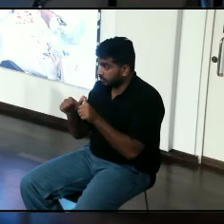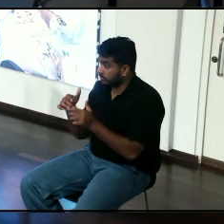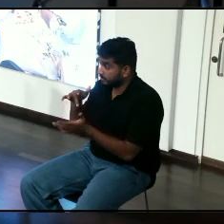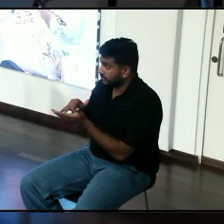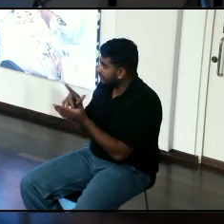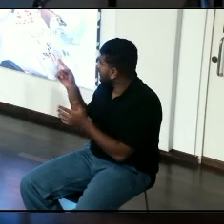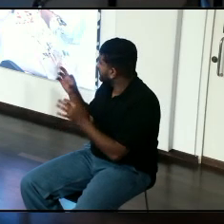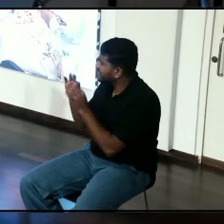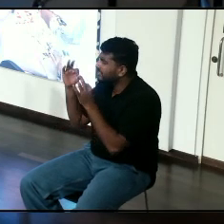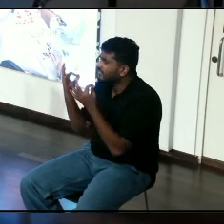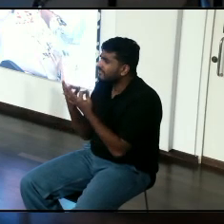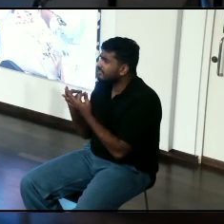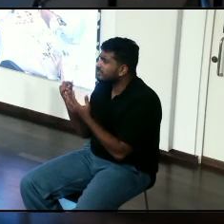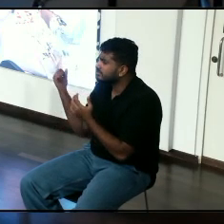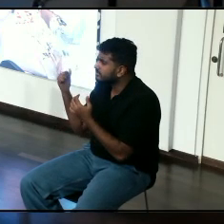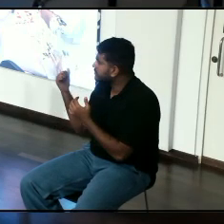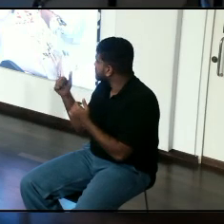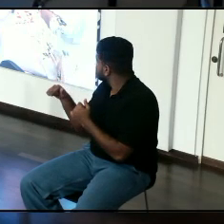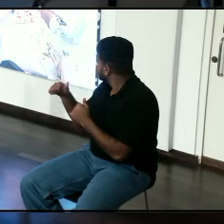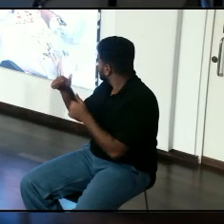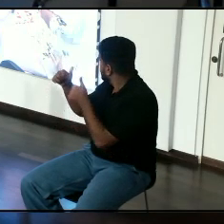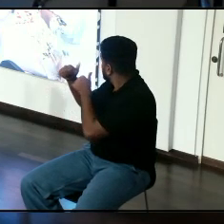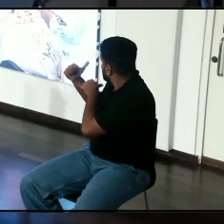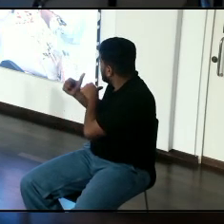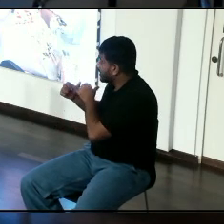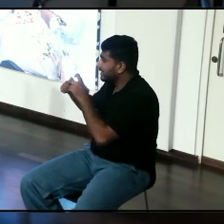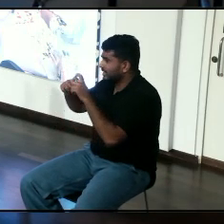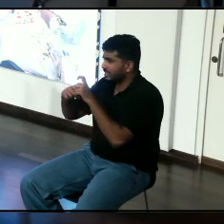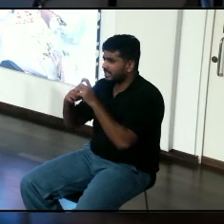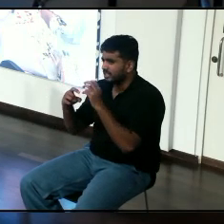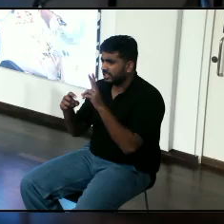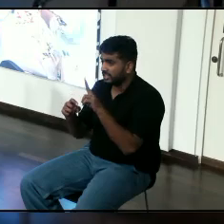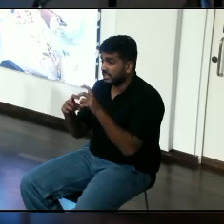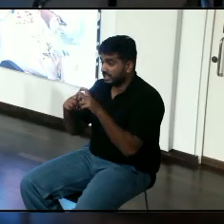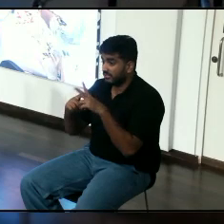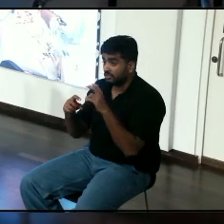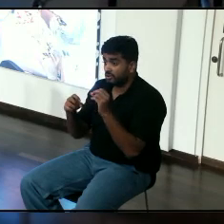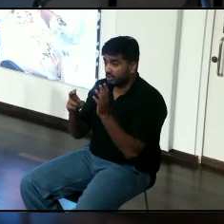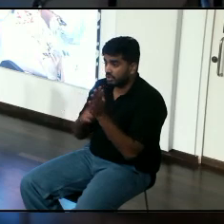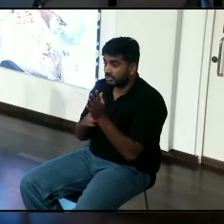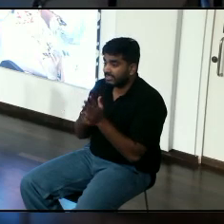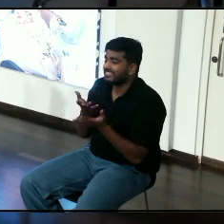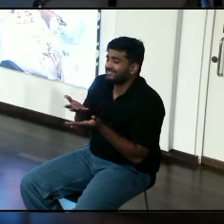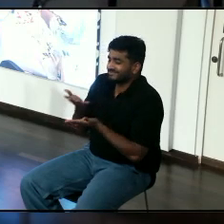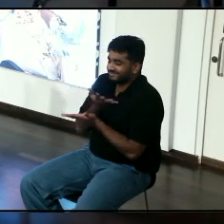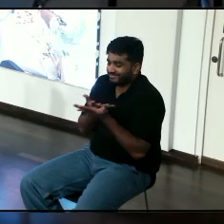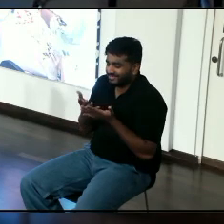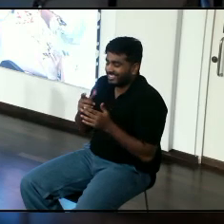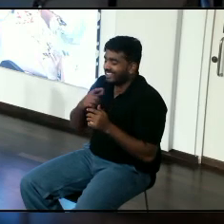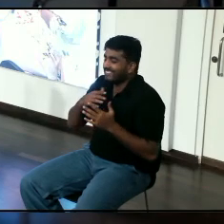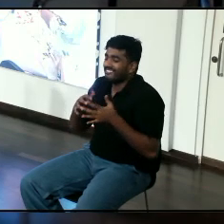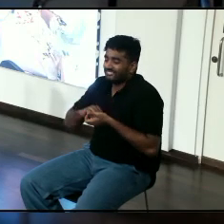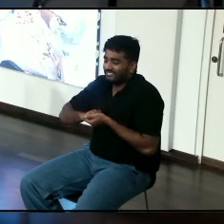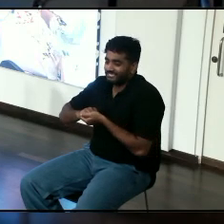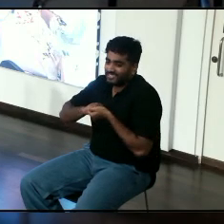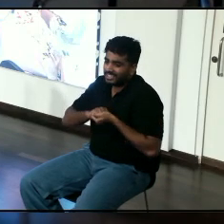family. So you see Yvonne on the extreme right, entertaining her friends over a long Sunday lunch. And